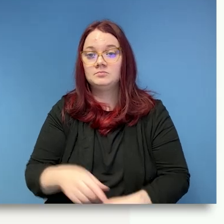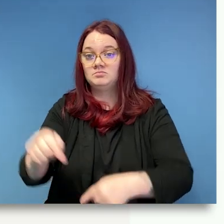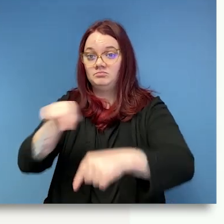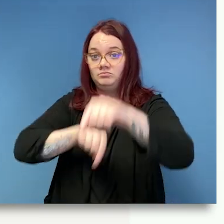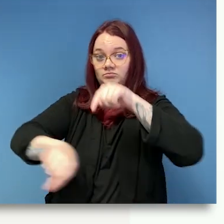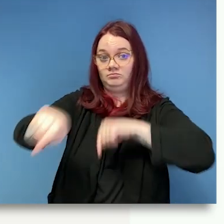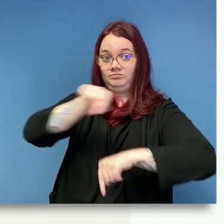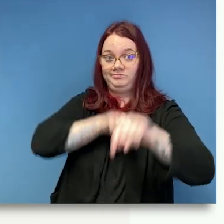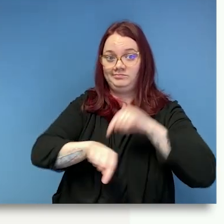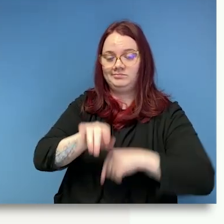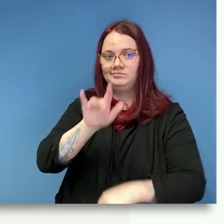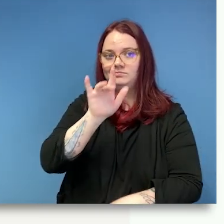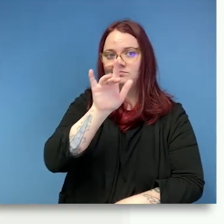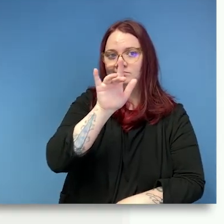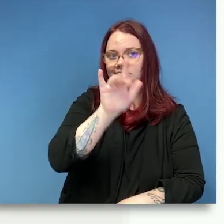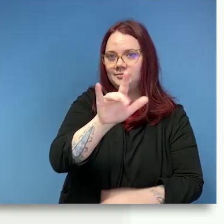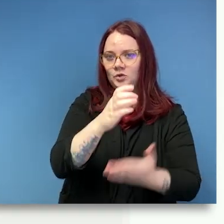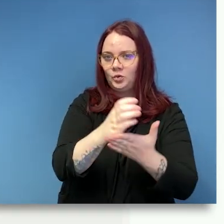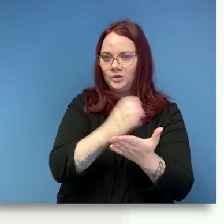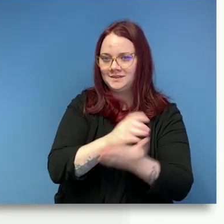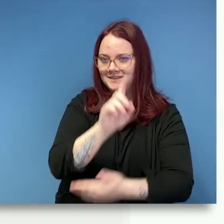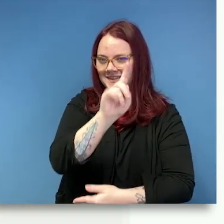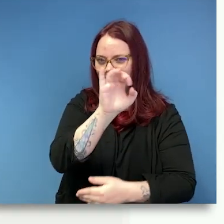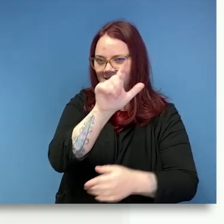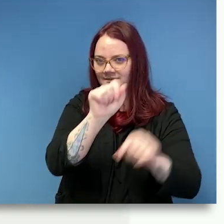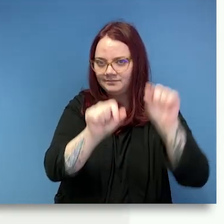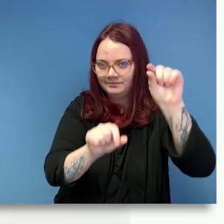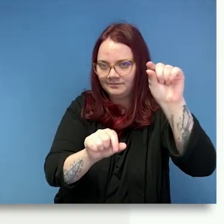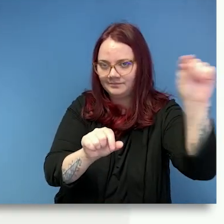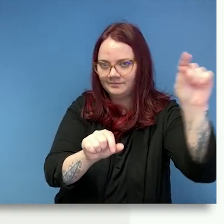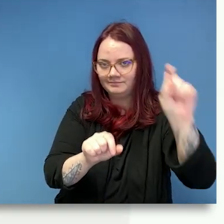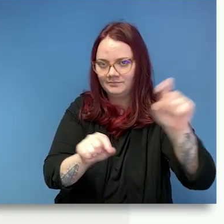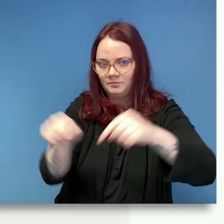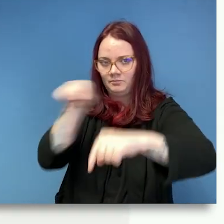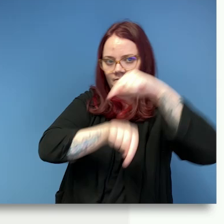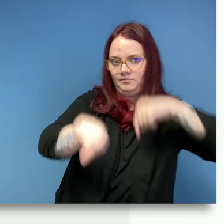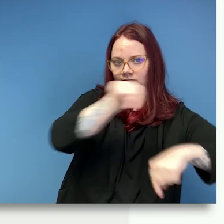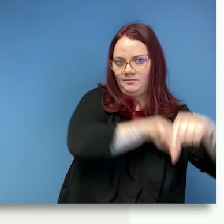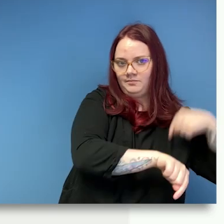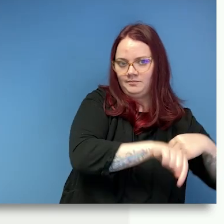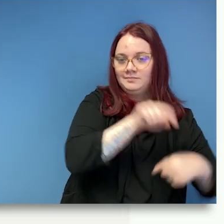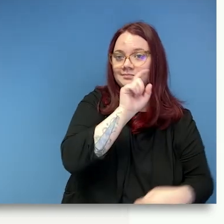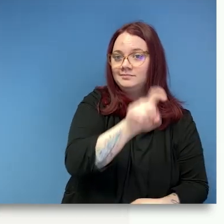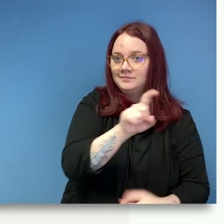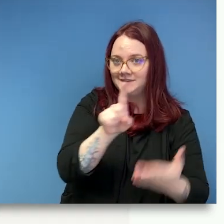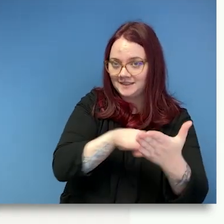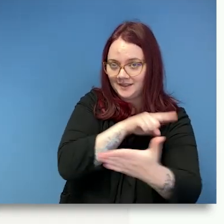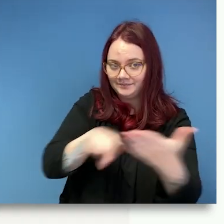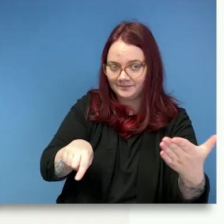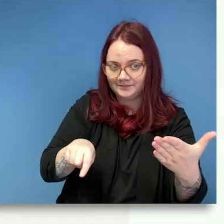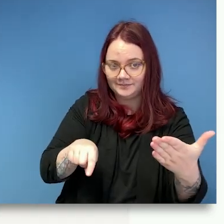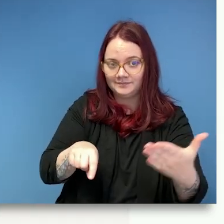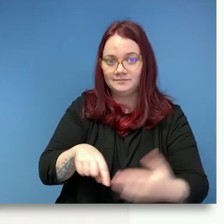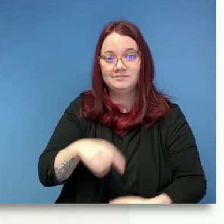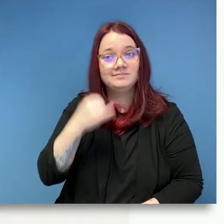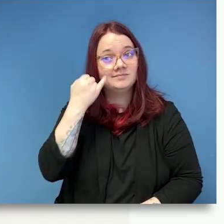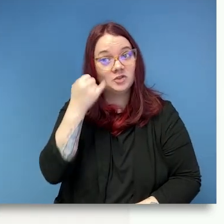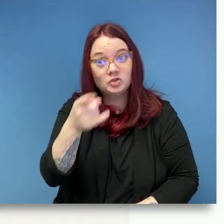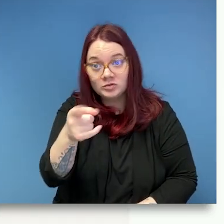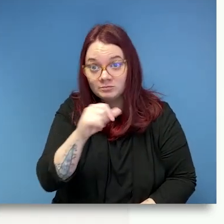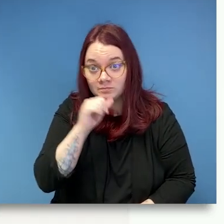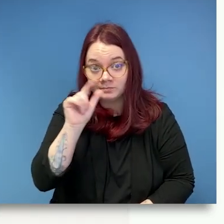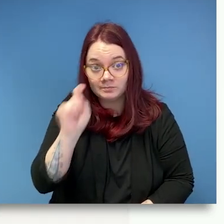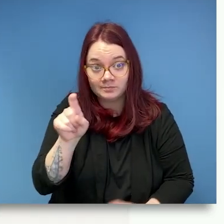this view, return to Course Details and click Cancel. If you do not